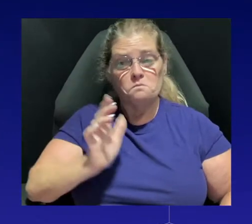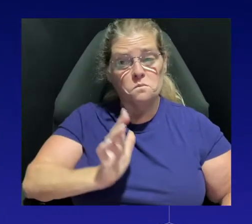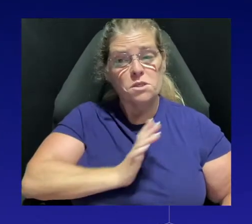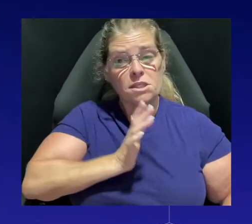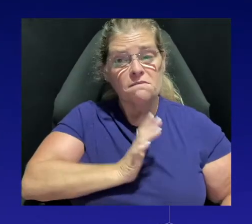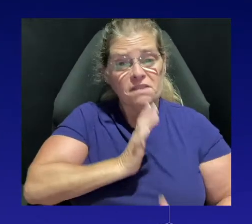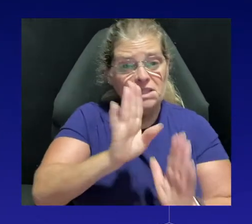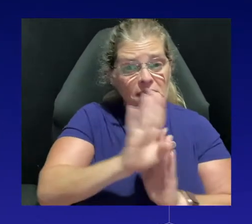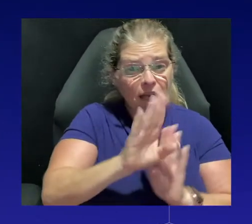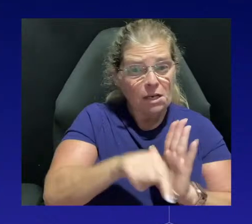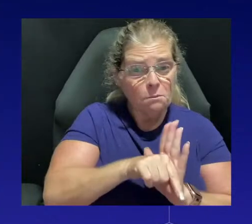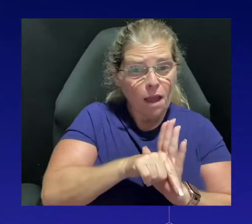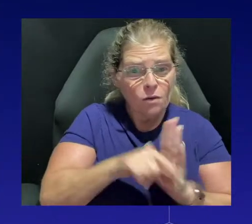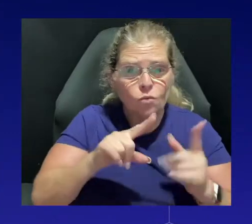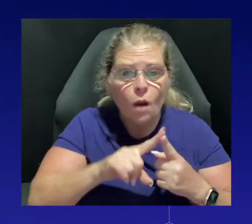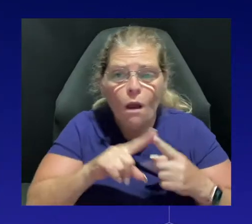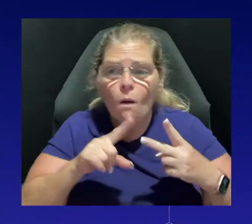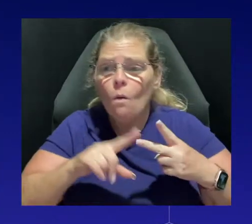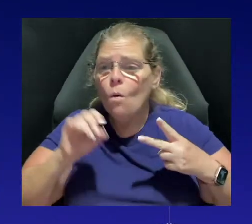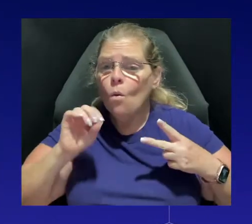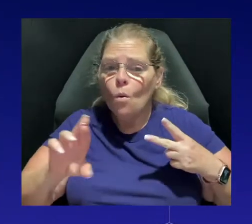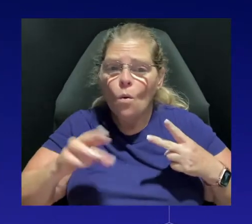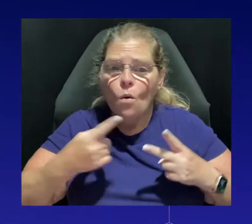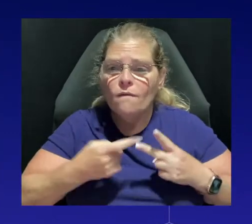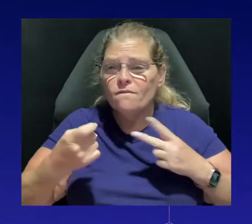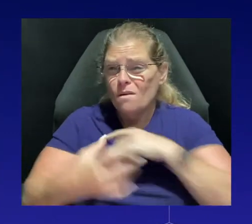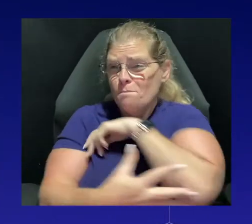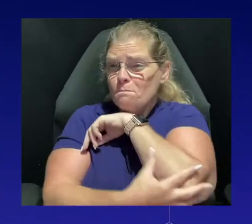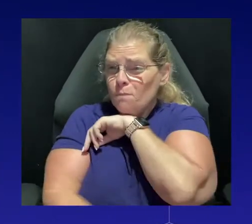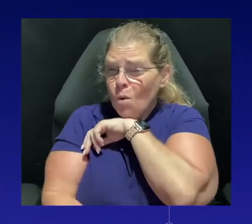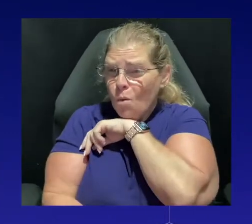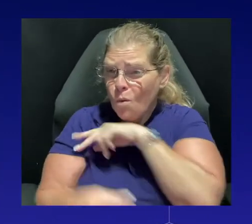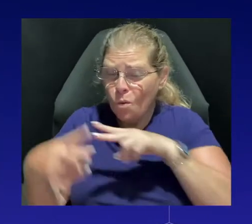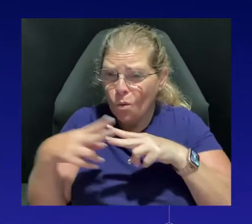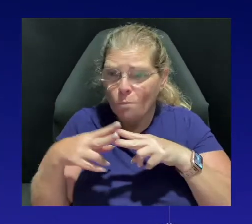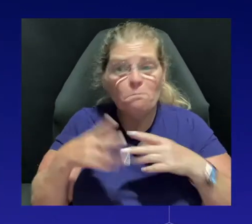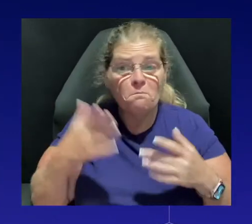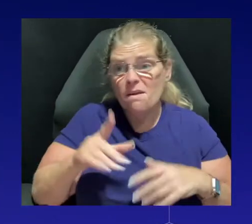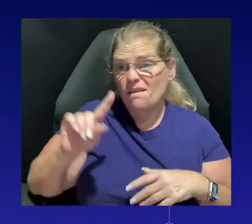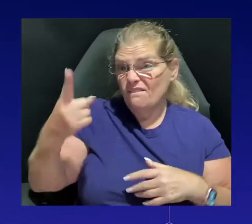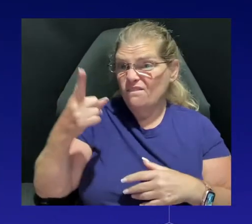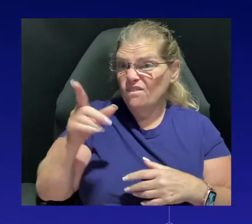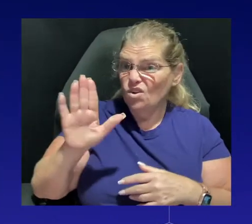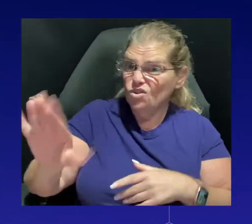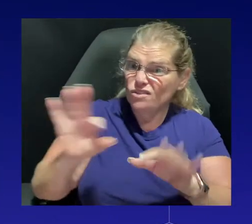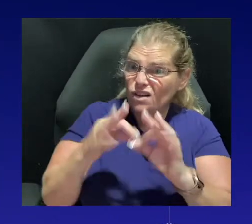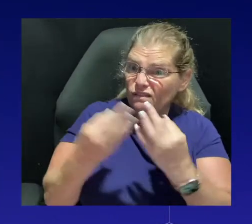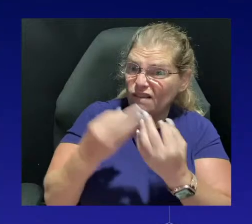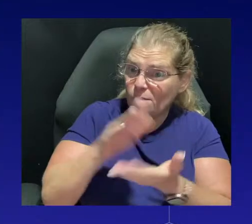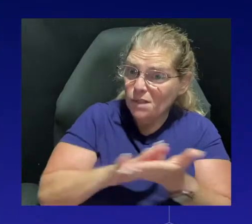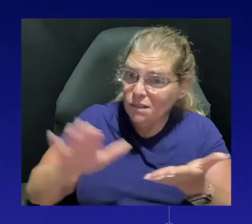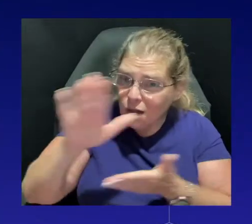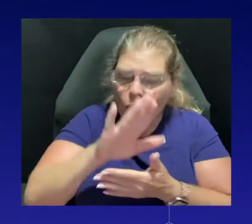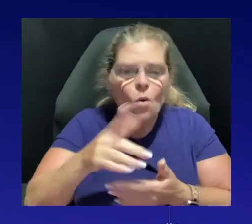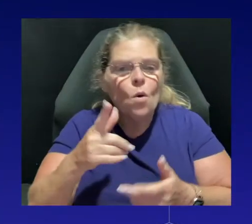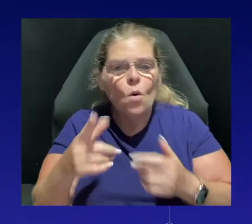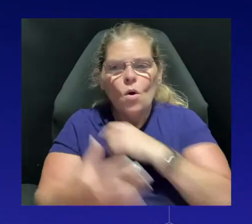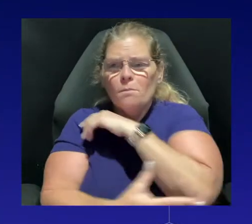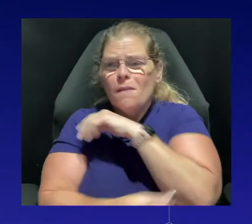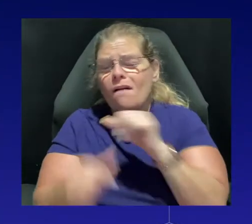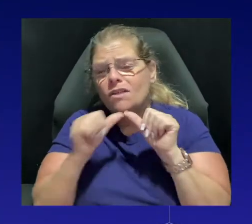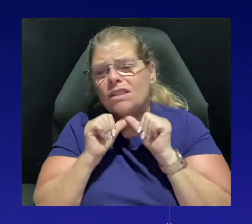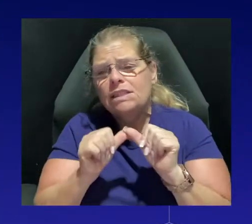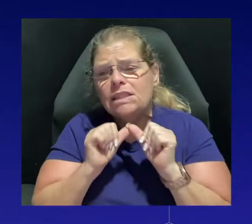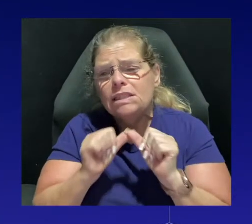or whether they come from a very poor background, first in the family to go to college, or persistent poverty has been mentioned a couple of